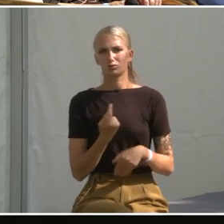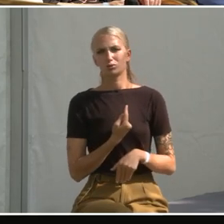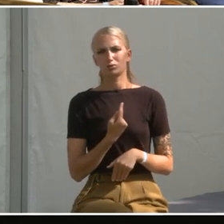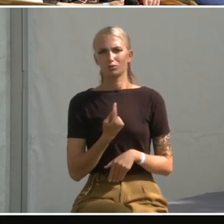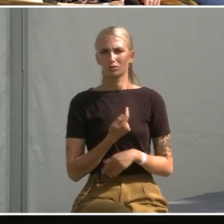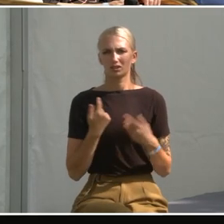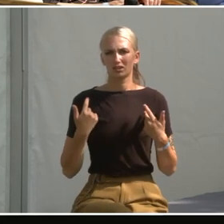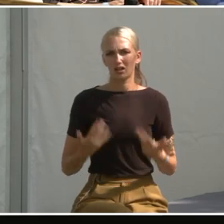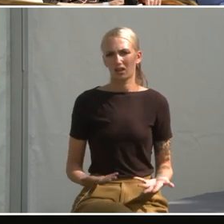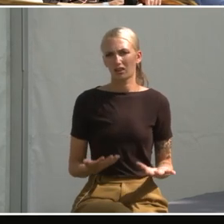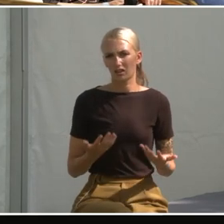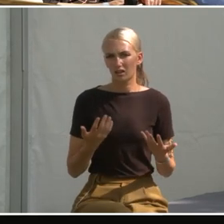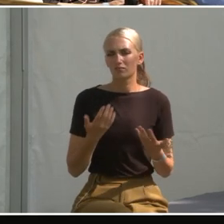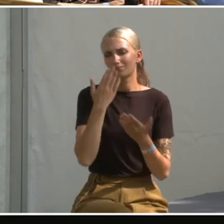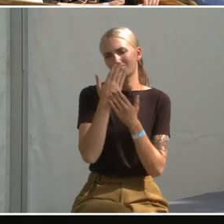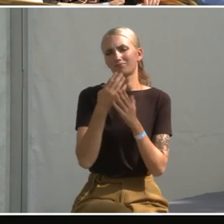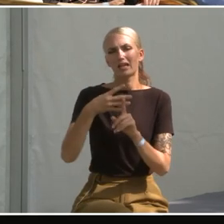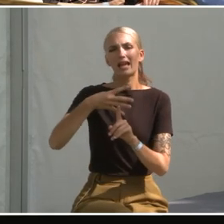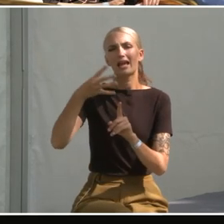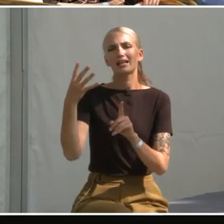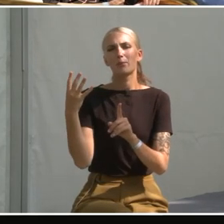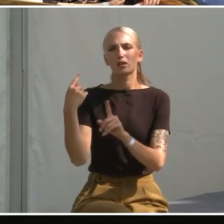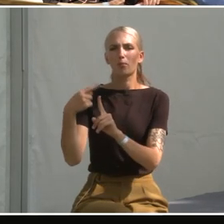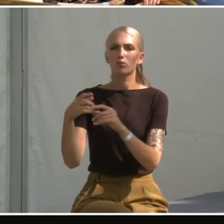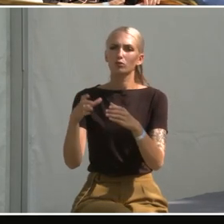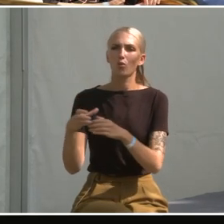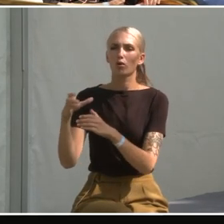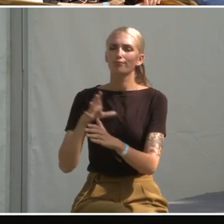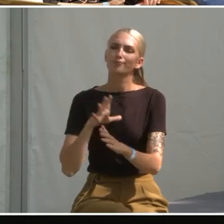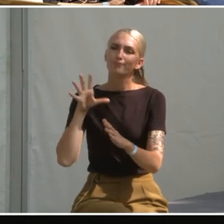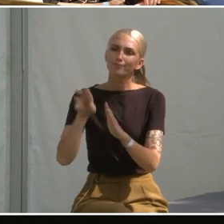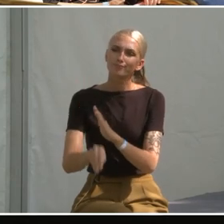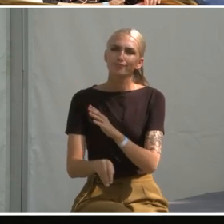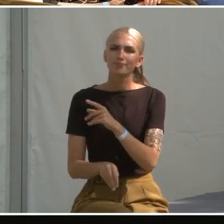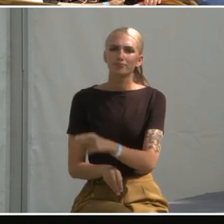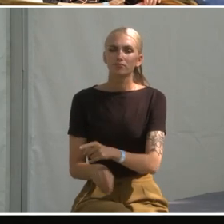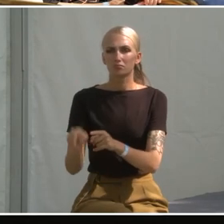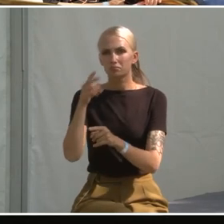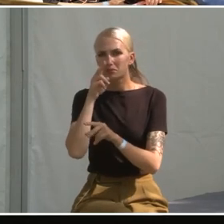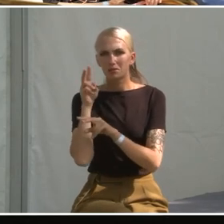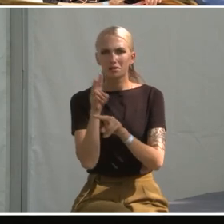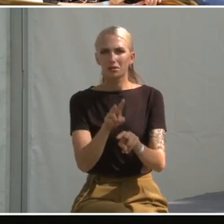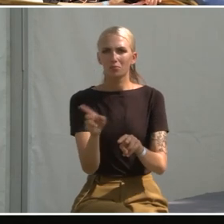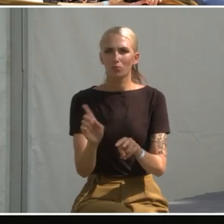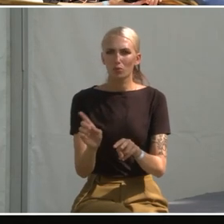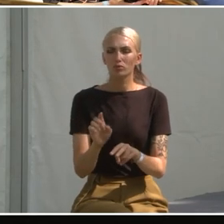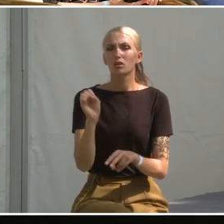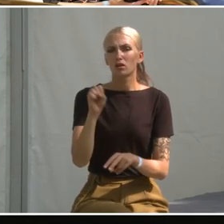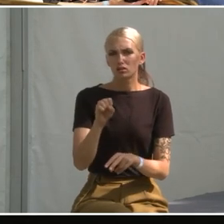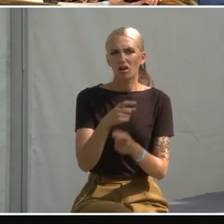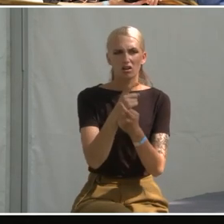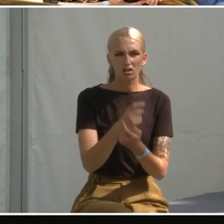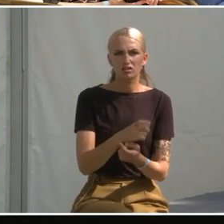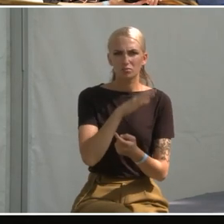you're belonging, for example, to the LGBTQ plus society. And what we have seen is, yes, there's a lot of risks,